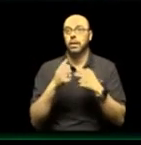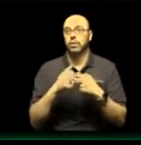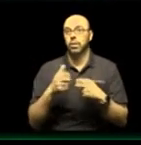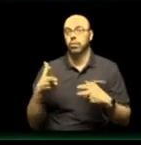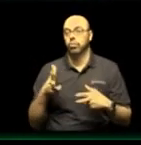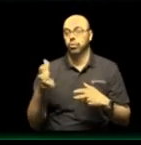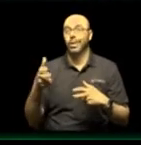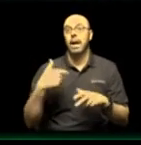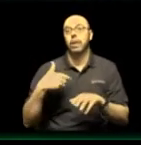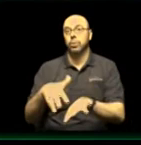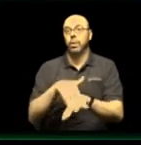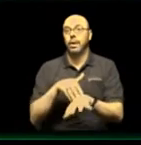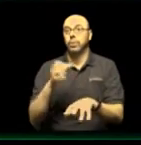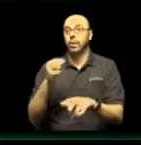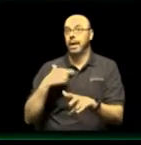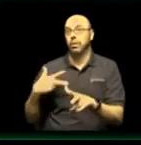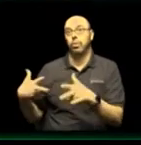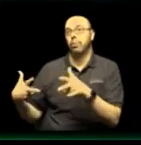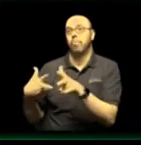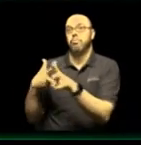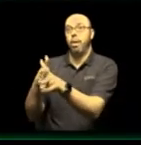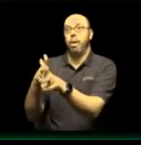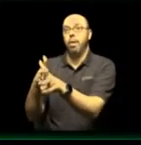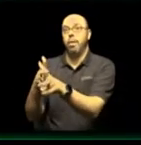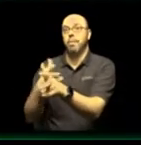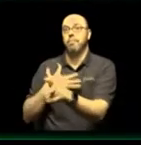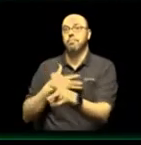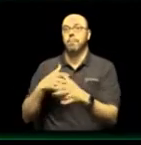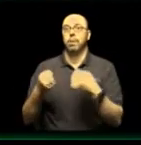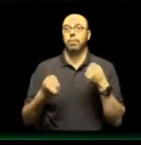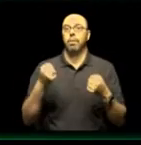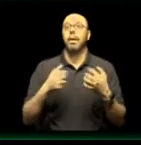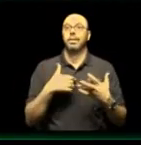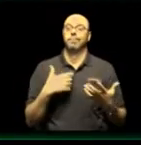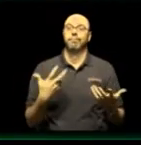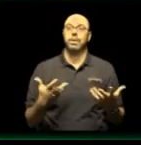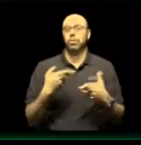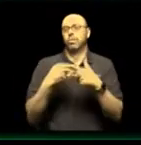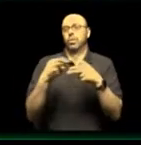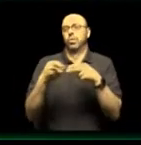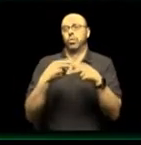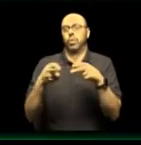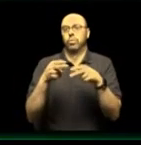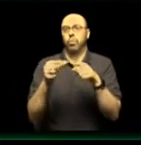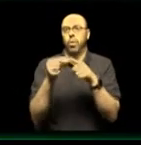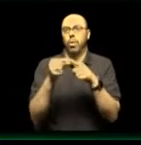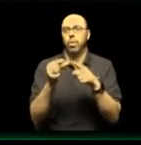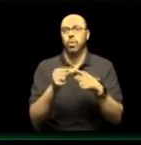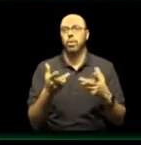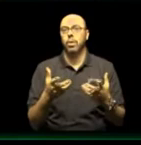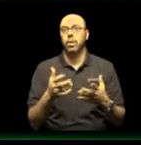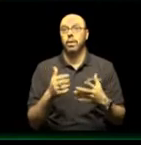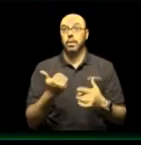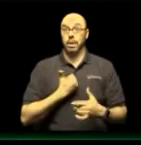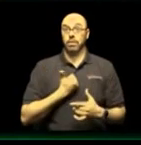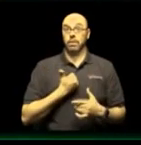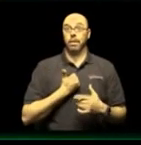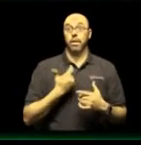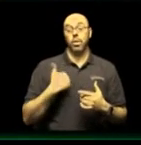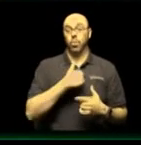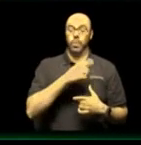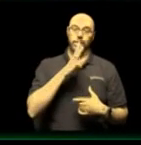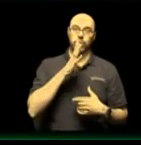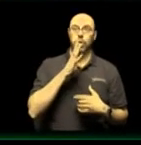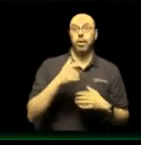down, so I don't watch my car. So very short room. We, the spotter and myself, we talk about